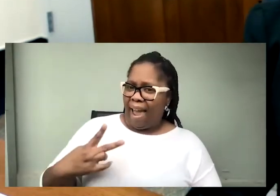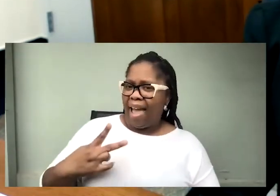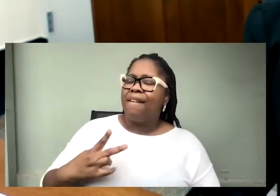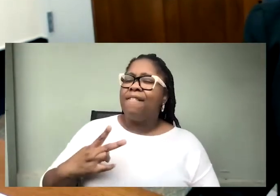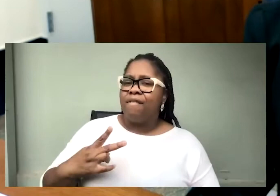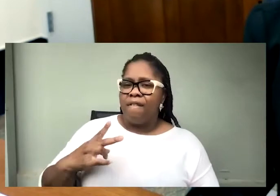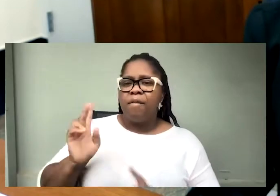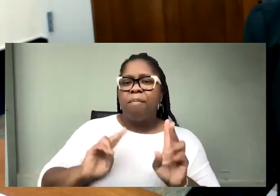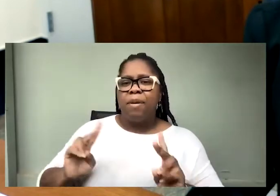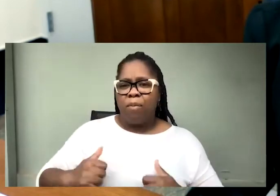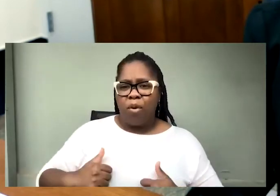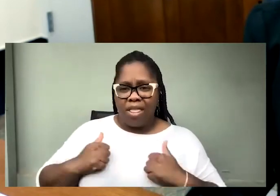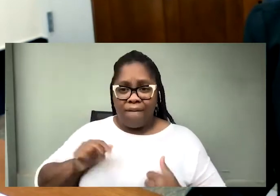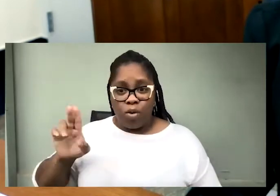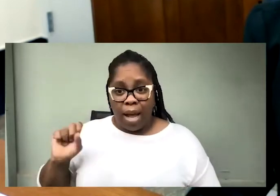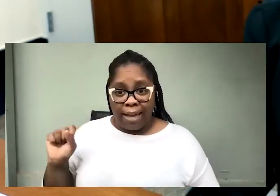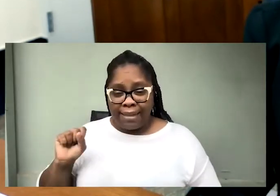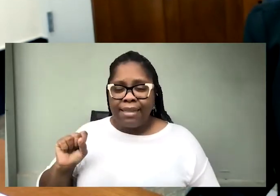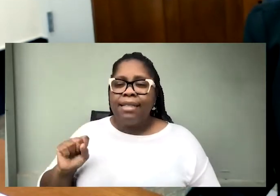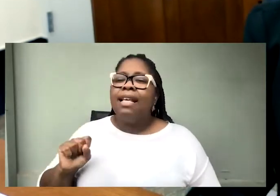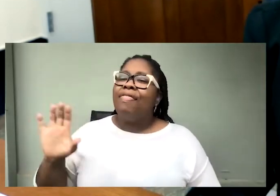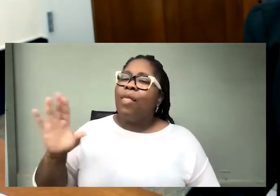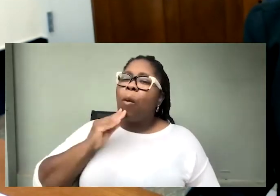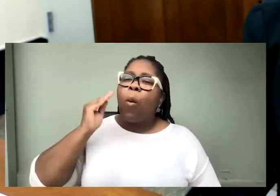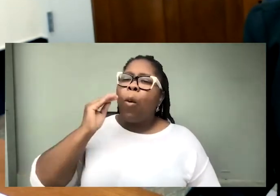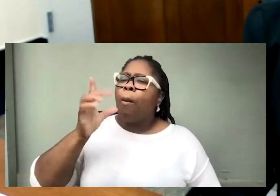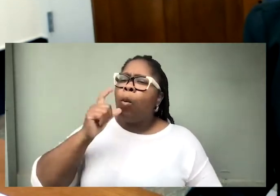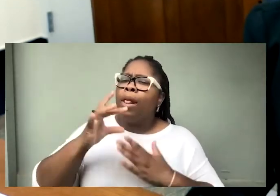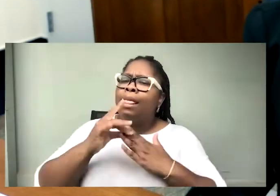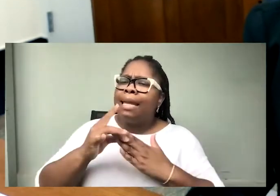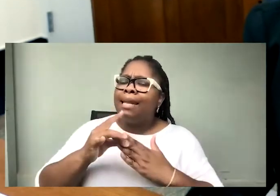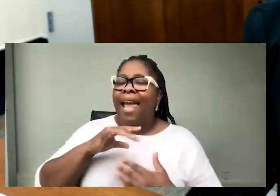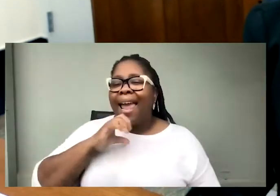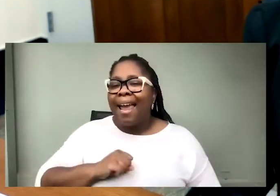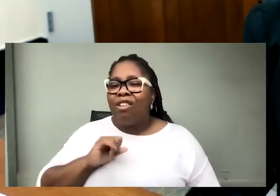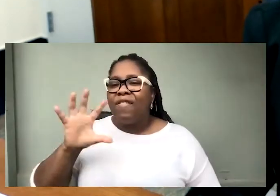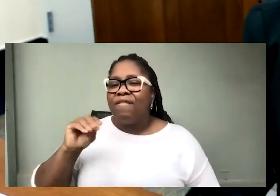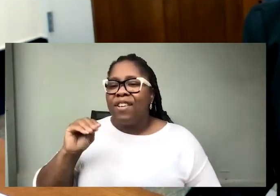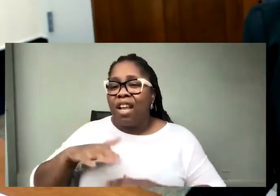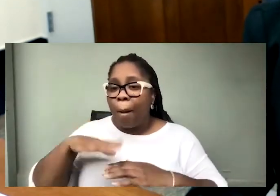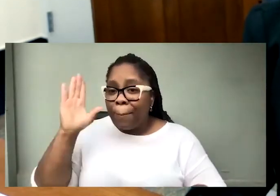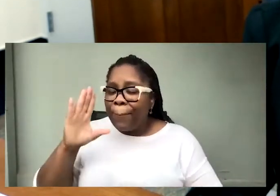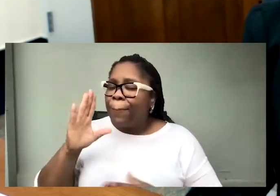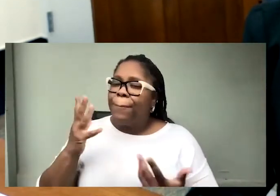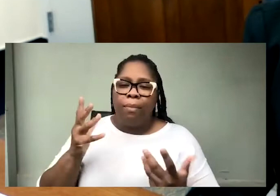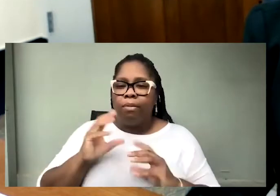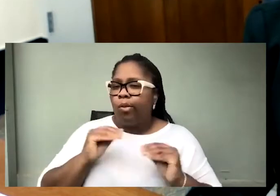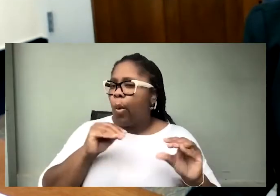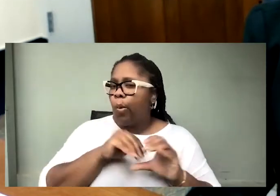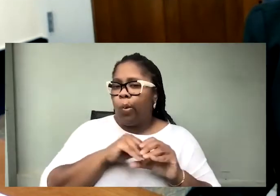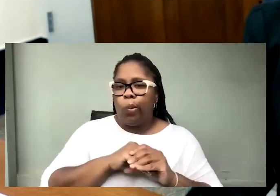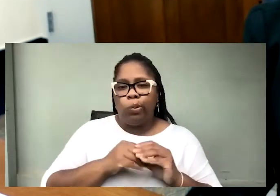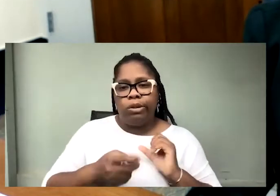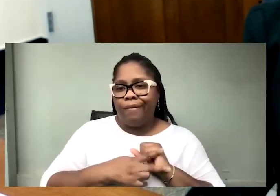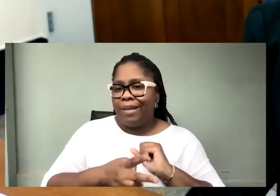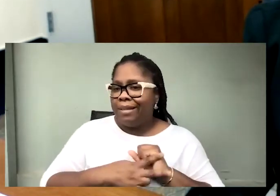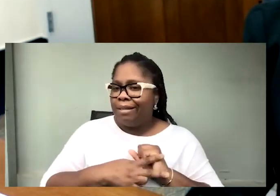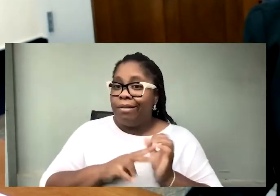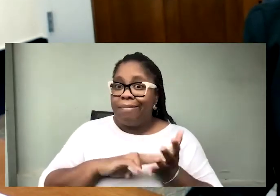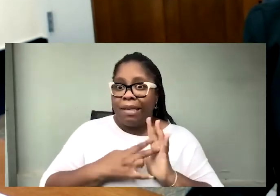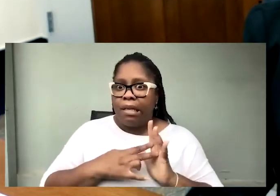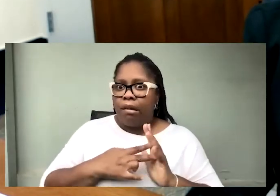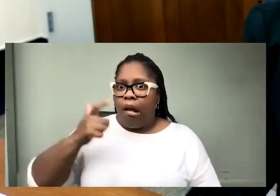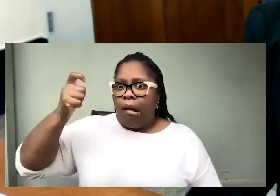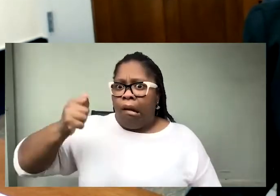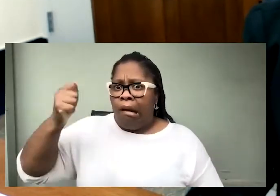households are headed by someone aged 55 or older with no retirement savings, leaving many to heavily rely on Social